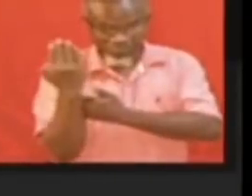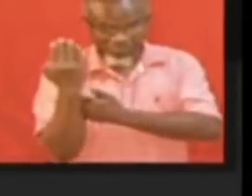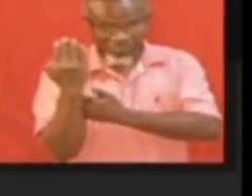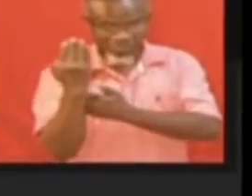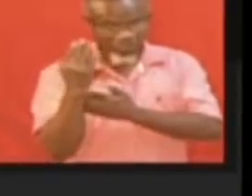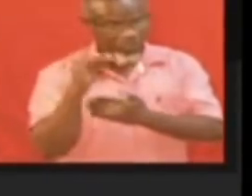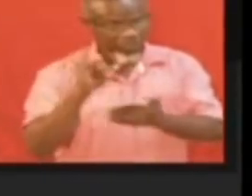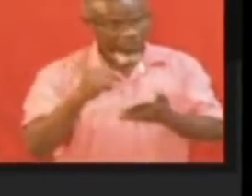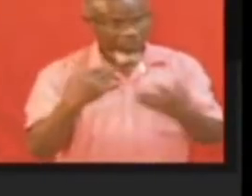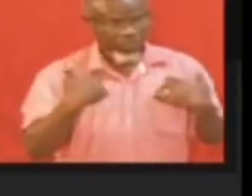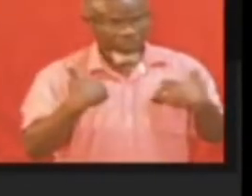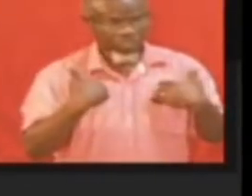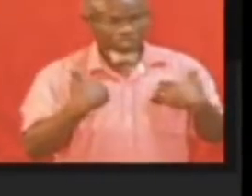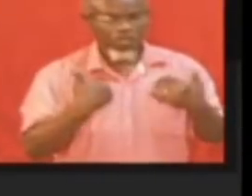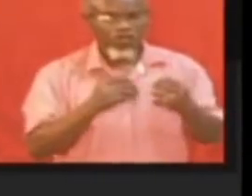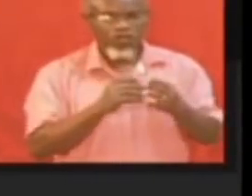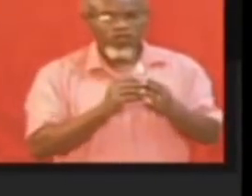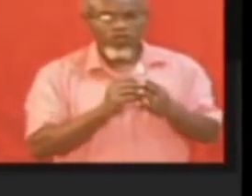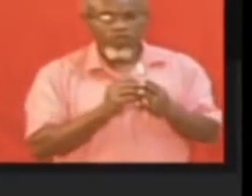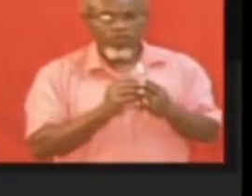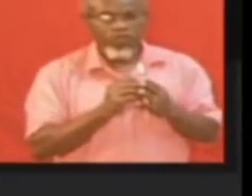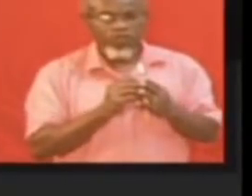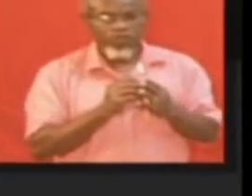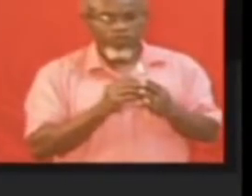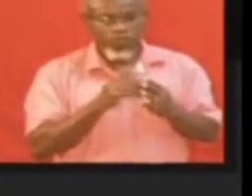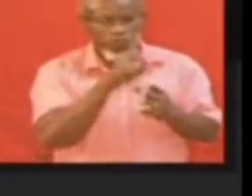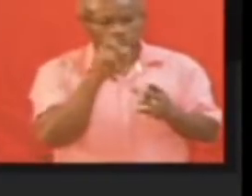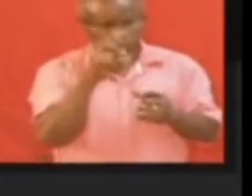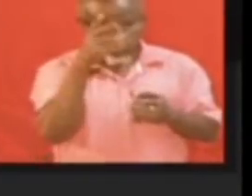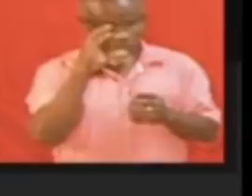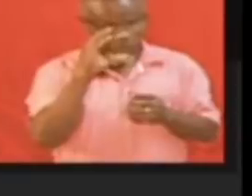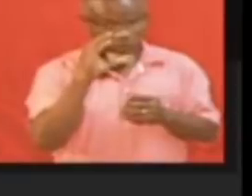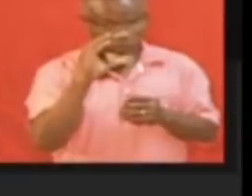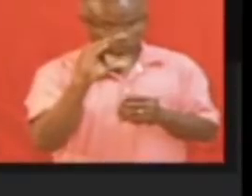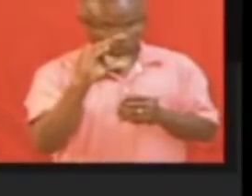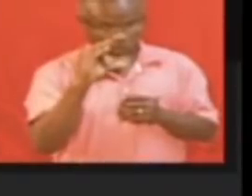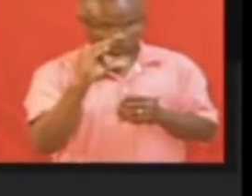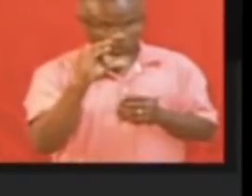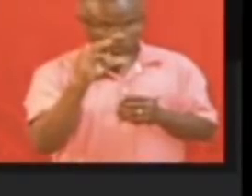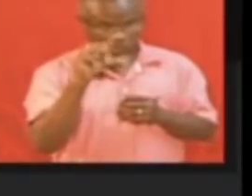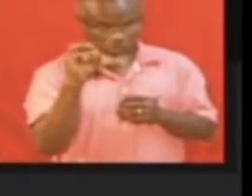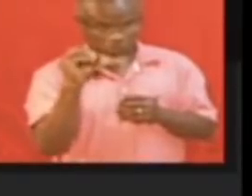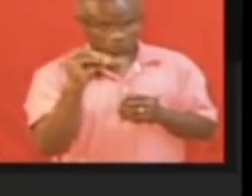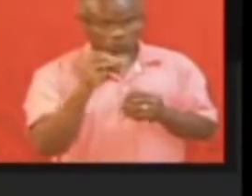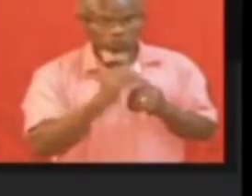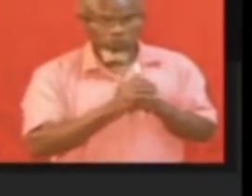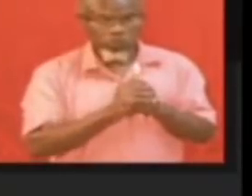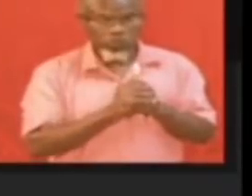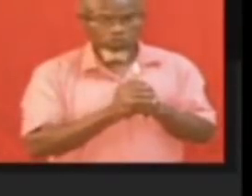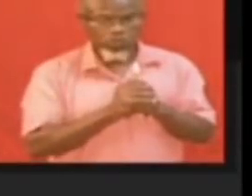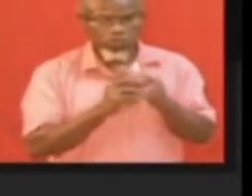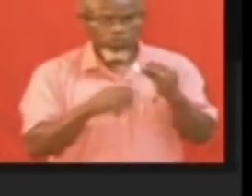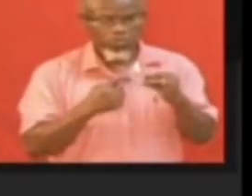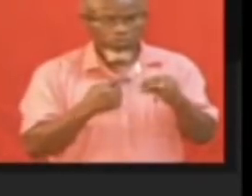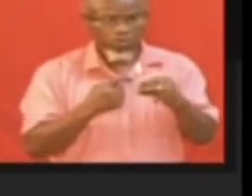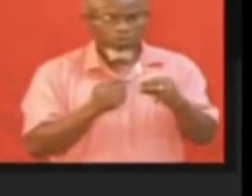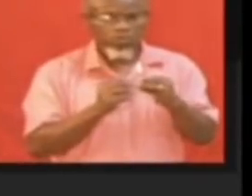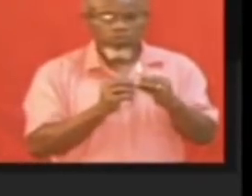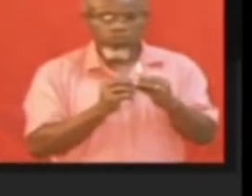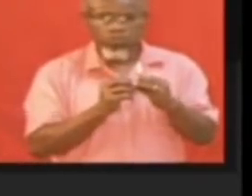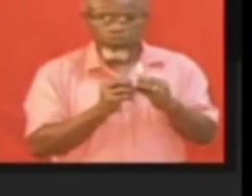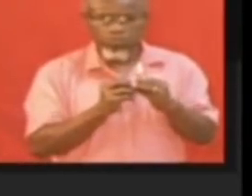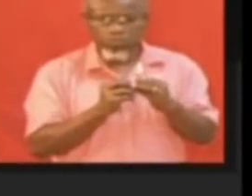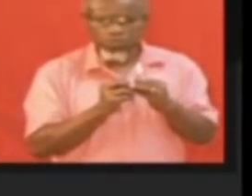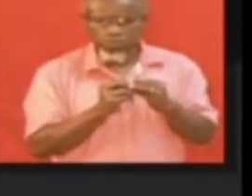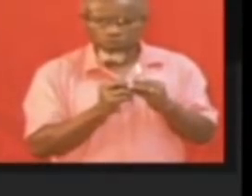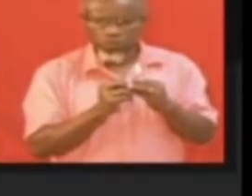I just have a question for the demo, Dr. Pasharama. It has to do with the development of learning health effects after